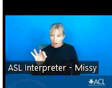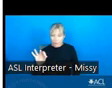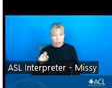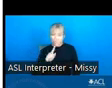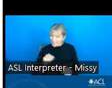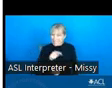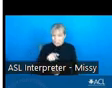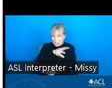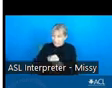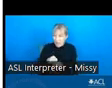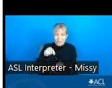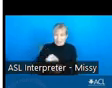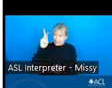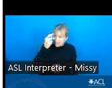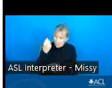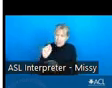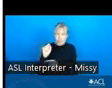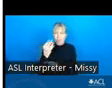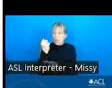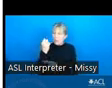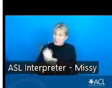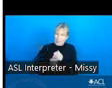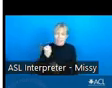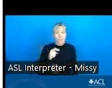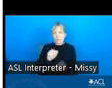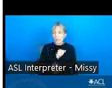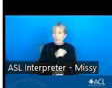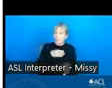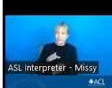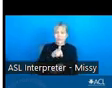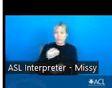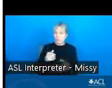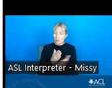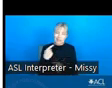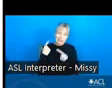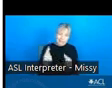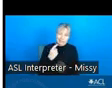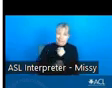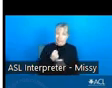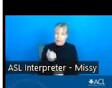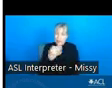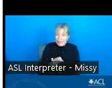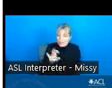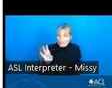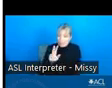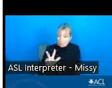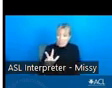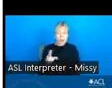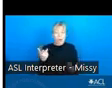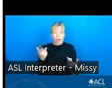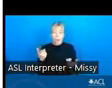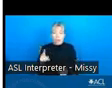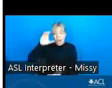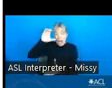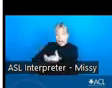movement for decades, who has been working in the field of disability rights since 1973, when her husband,